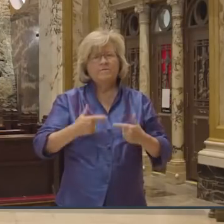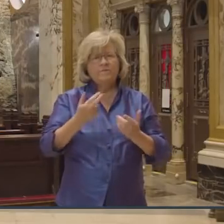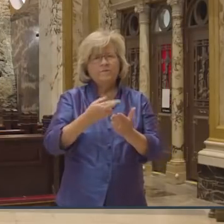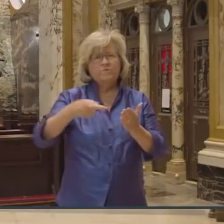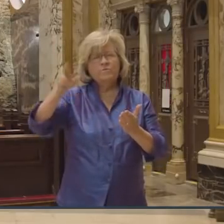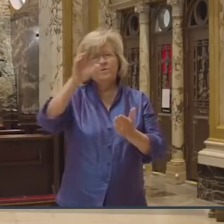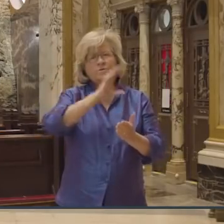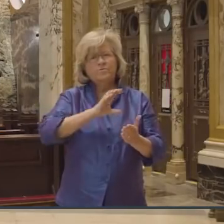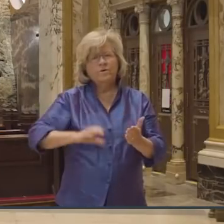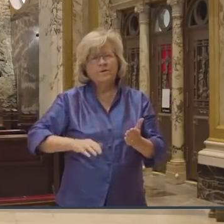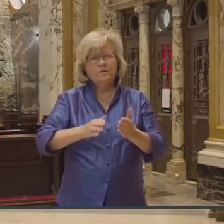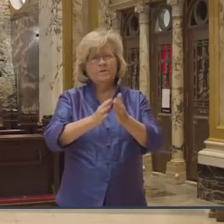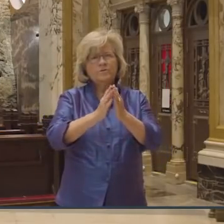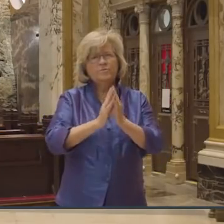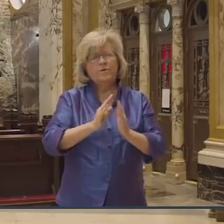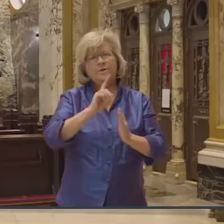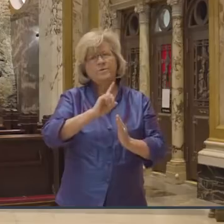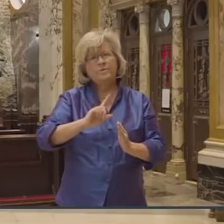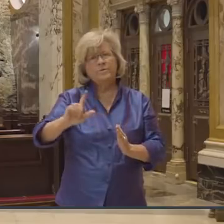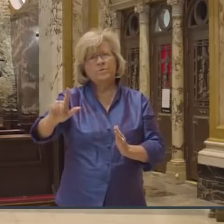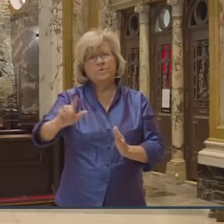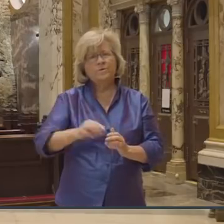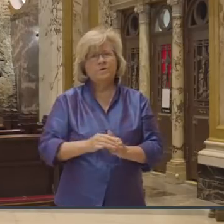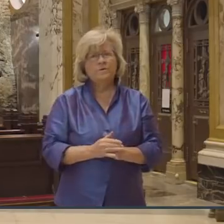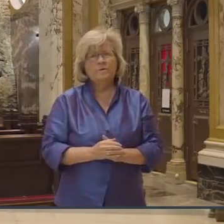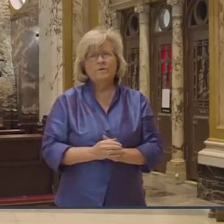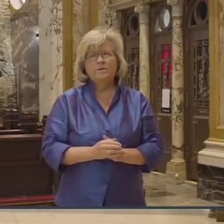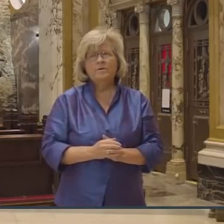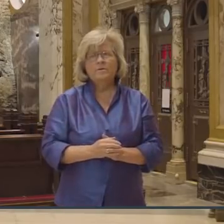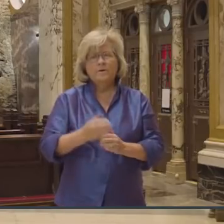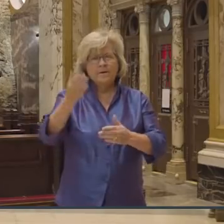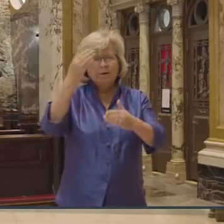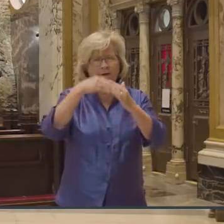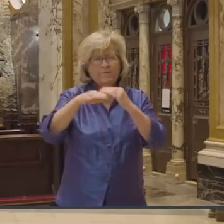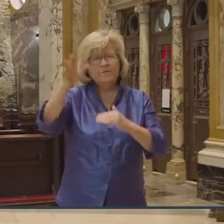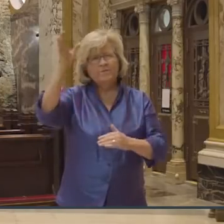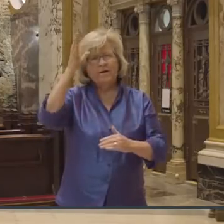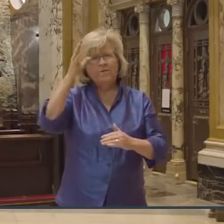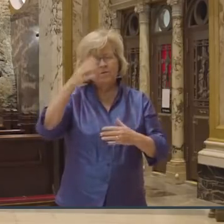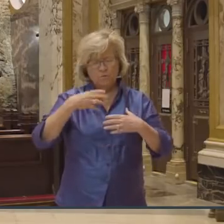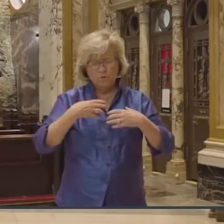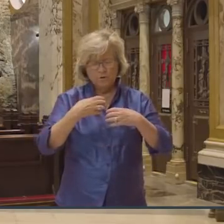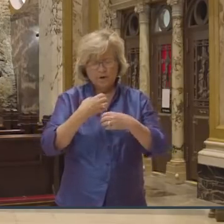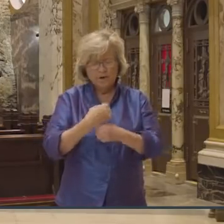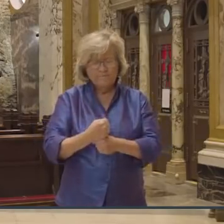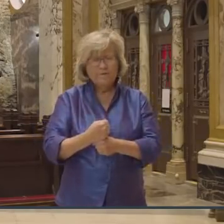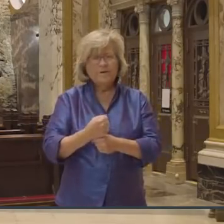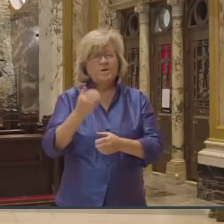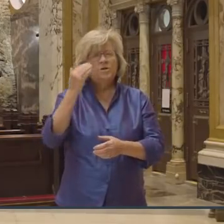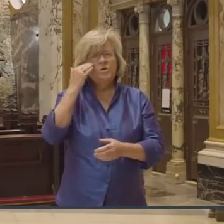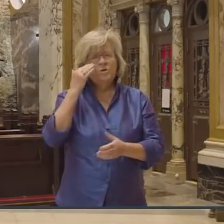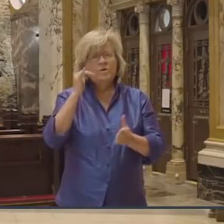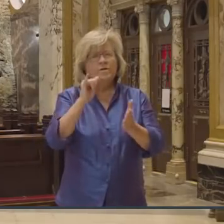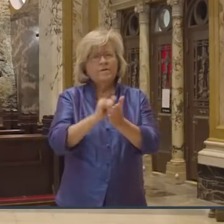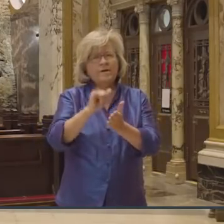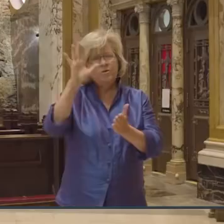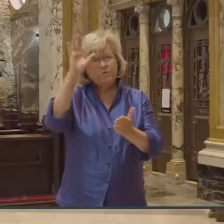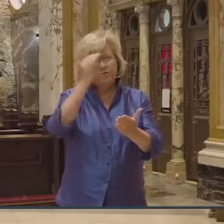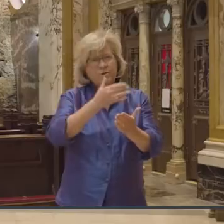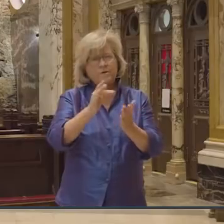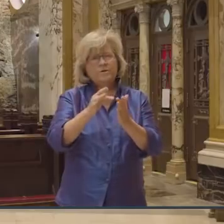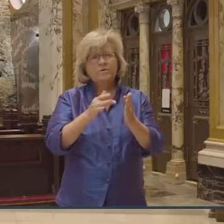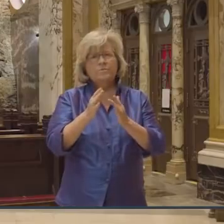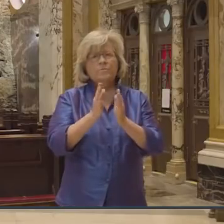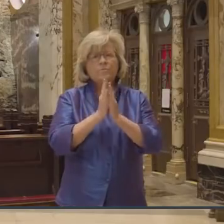us pray to the Lord. Lord, hear our prayer. Heavenly Father, we take confidence in knowing that your Son Jesus